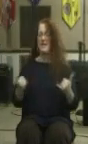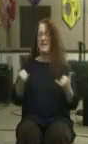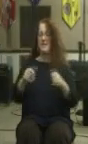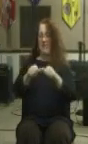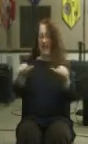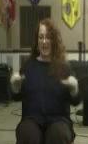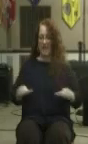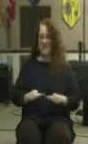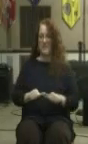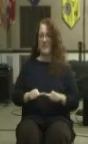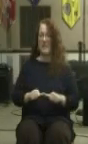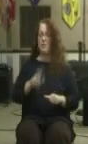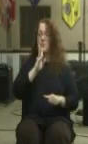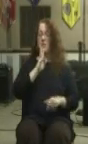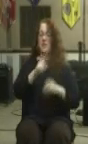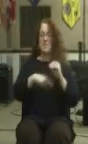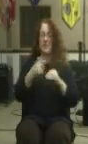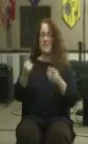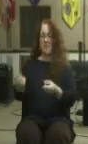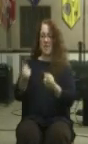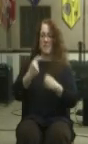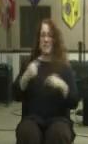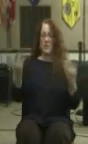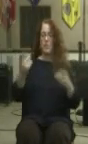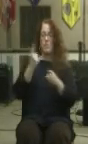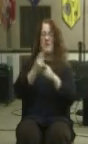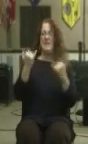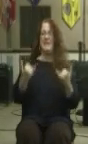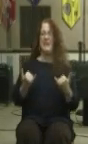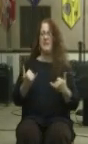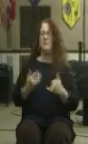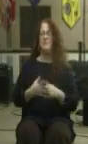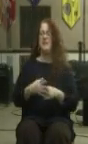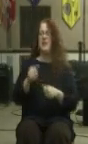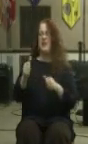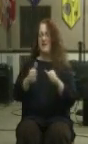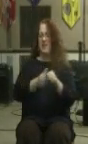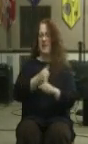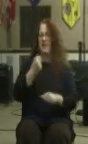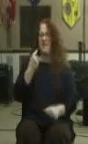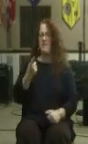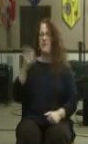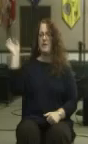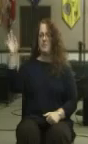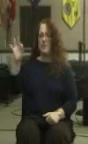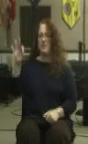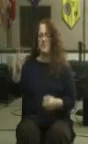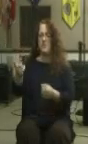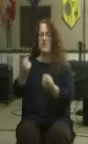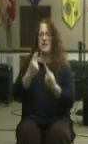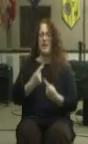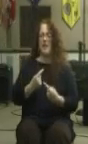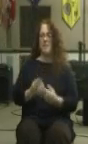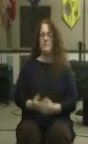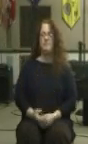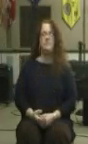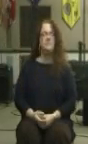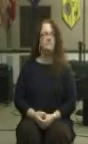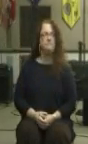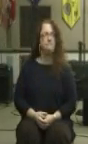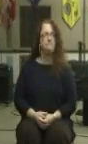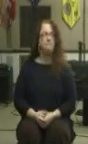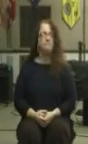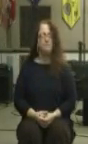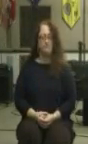problems right now in those areas that came forth today, come up here right now. And would you believe every pastor